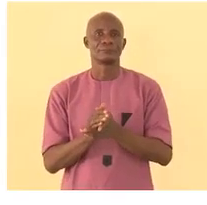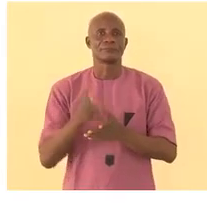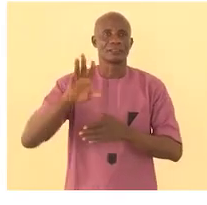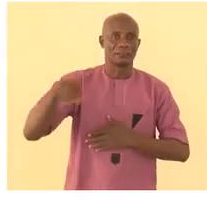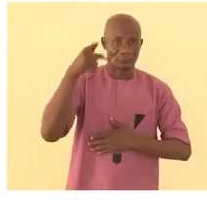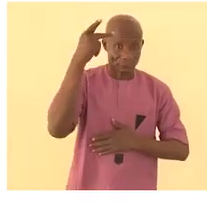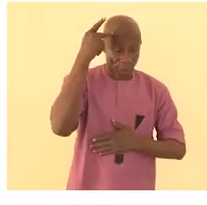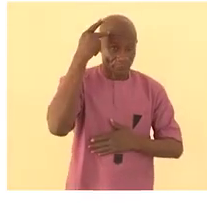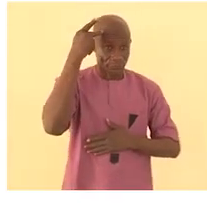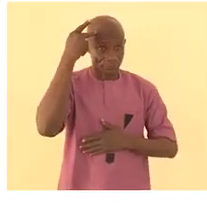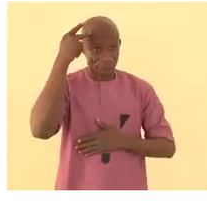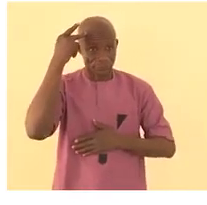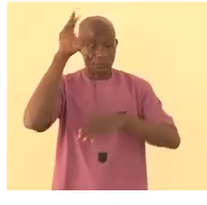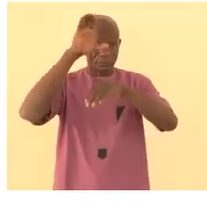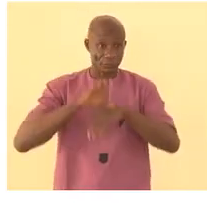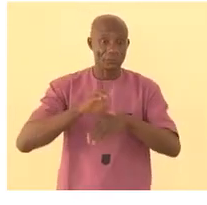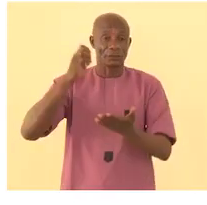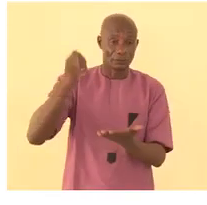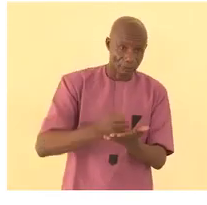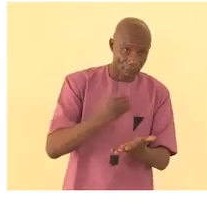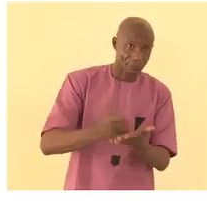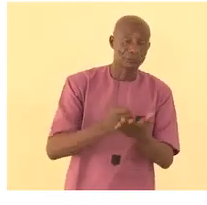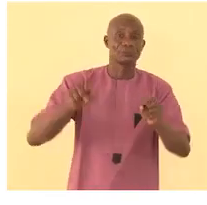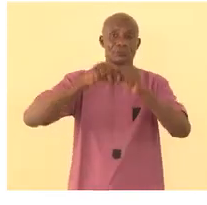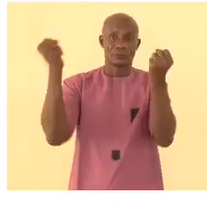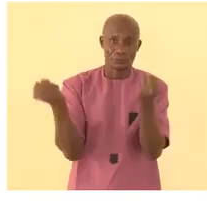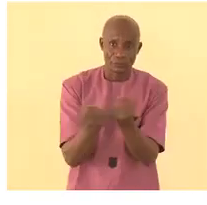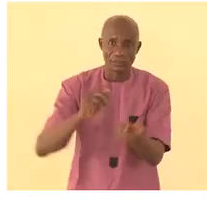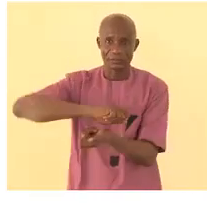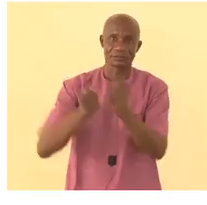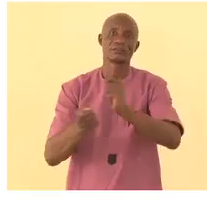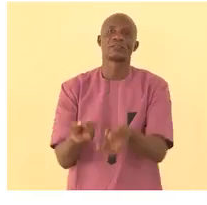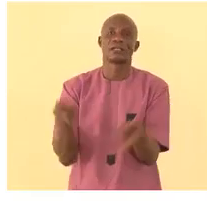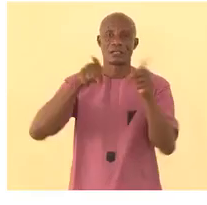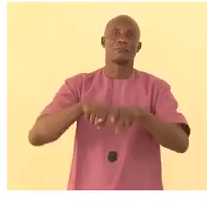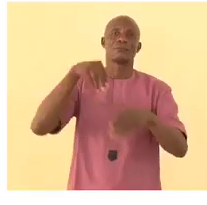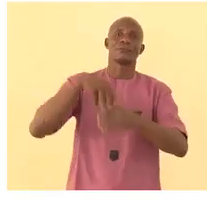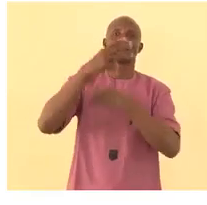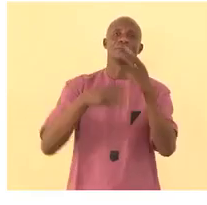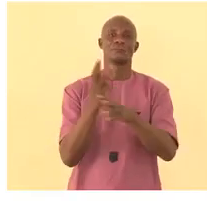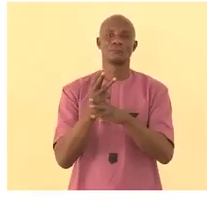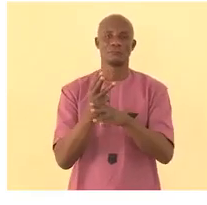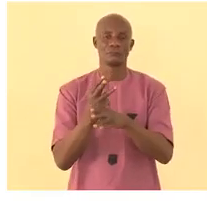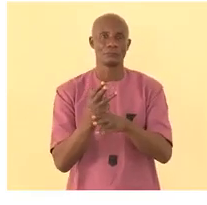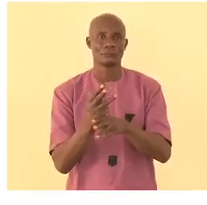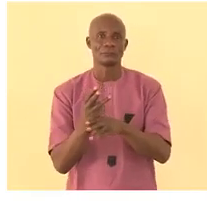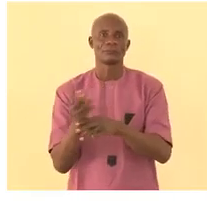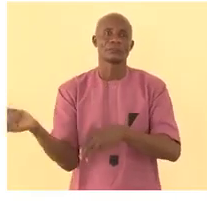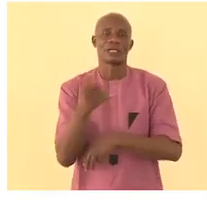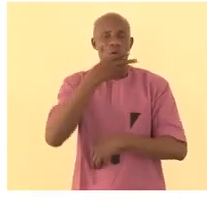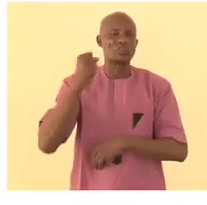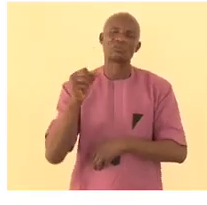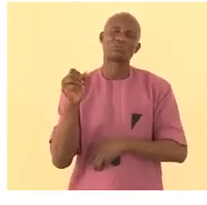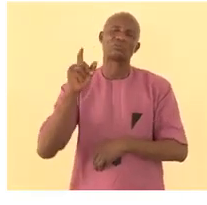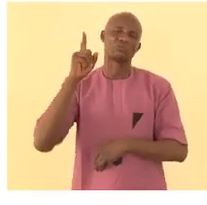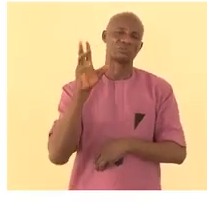Drastic political, cultural, economic, and social changes happened across the world, and there was no true